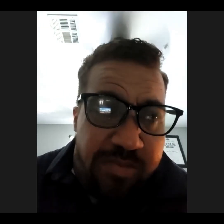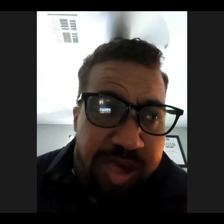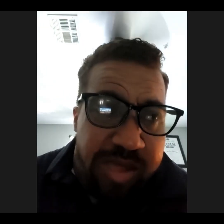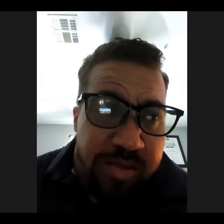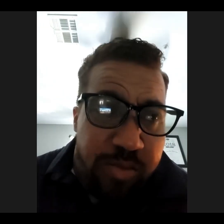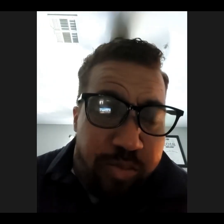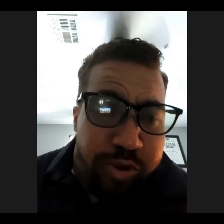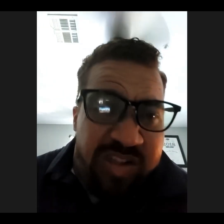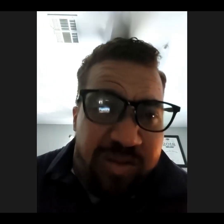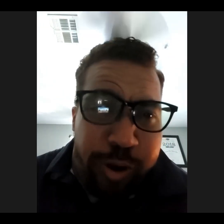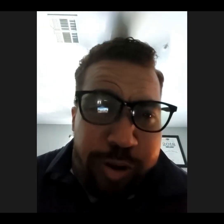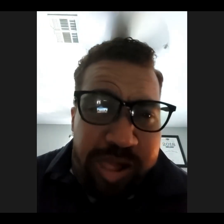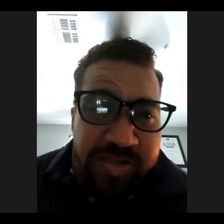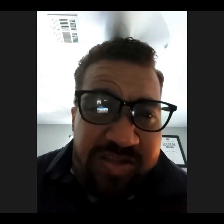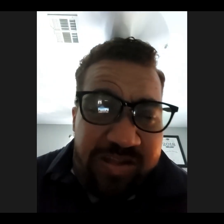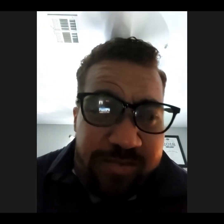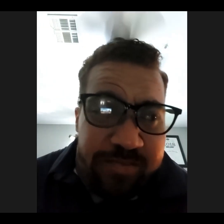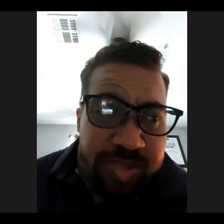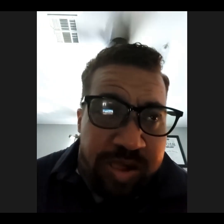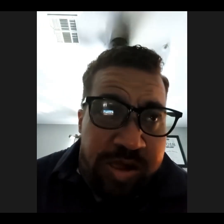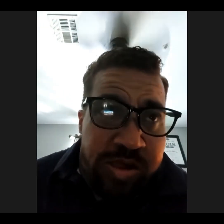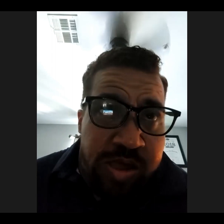I met Chris Perkins,